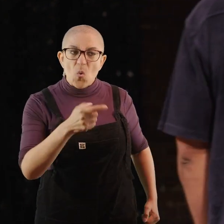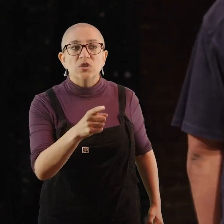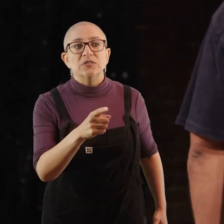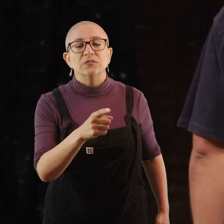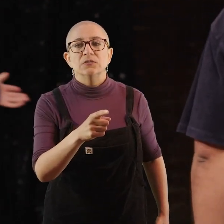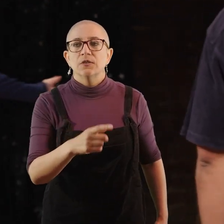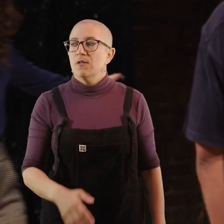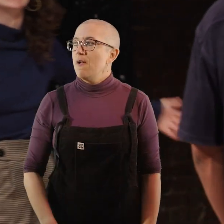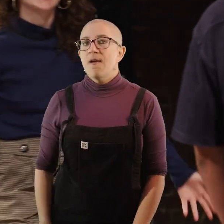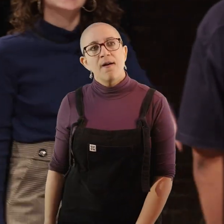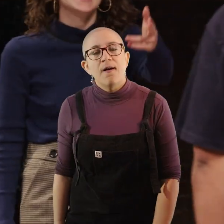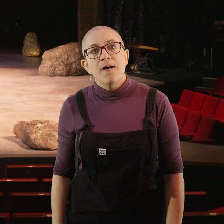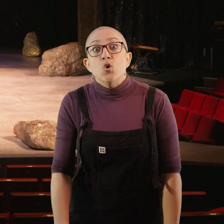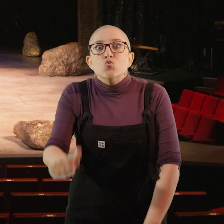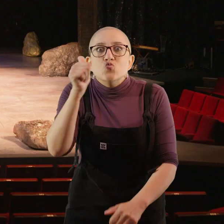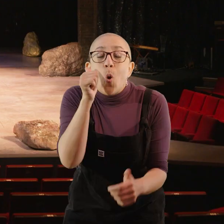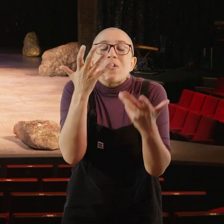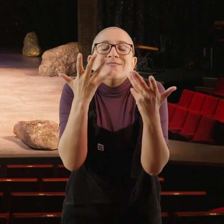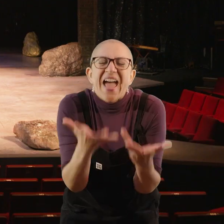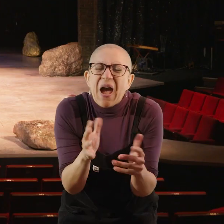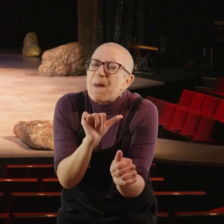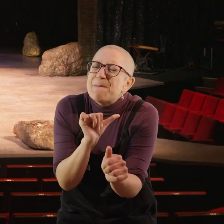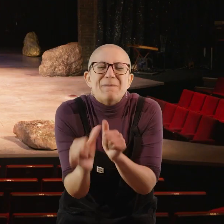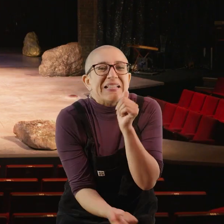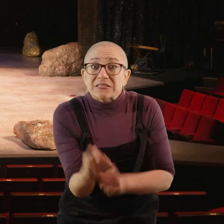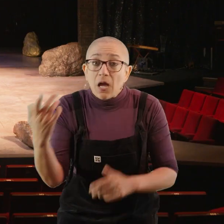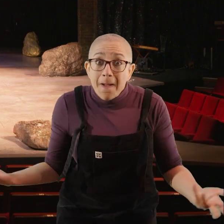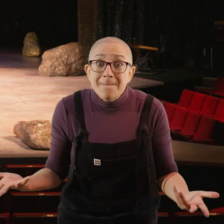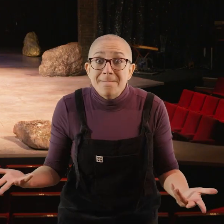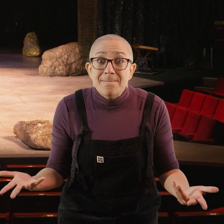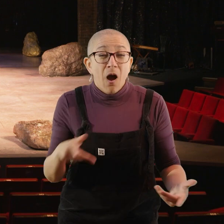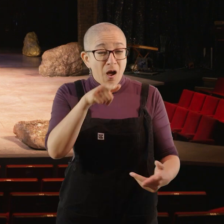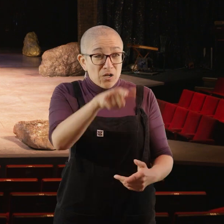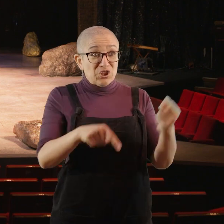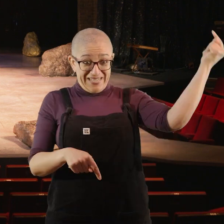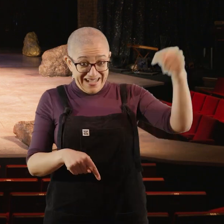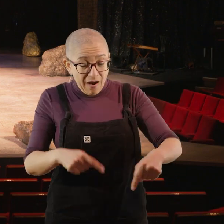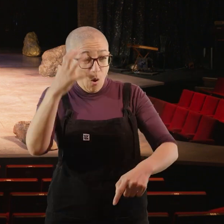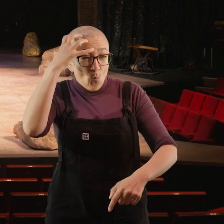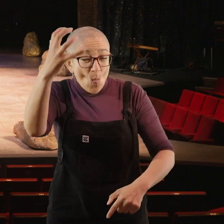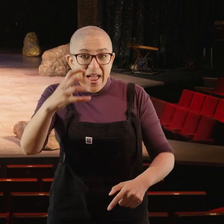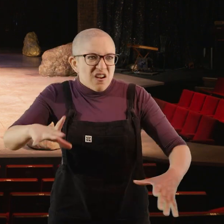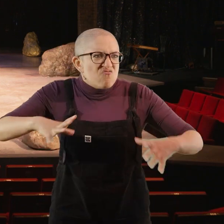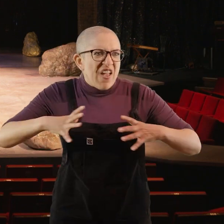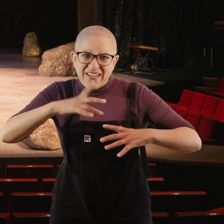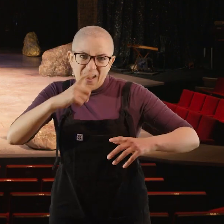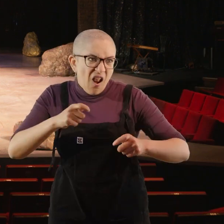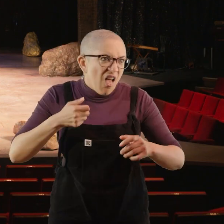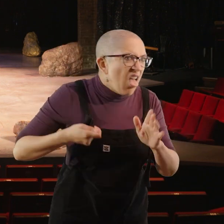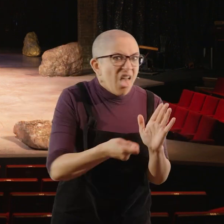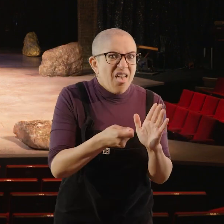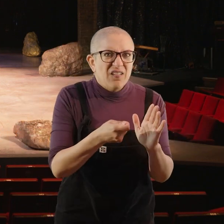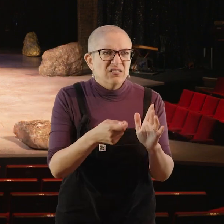Nor time nor place did then adhere, and yet you would make both. They have made themselves, and at their fitness now does unmake you.